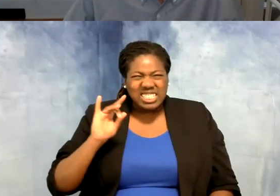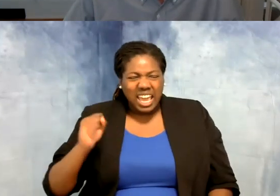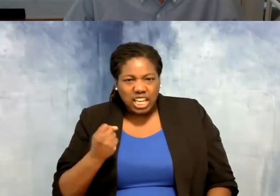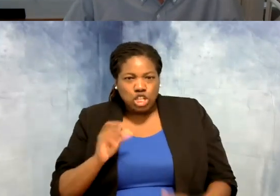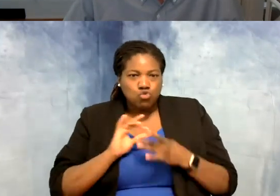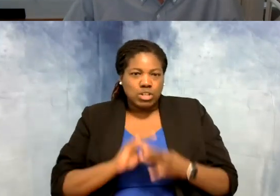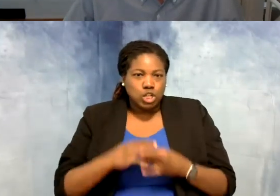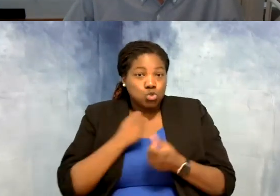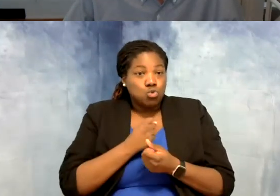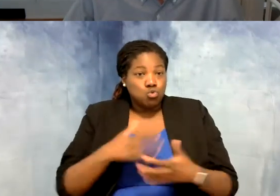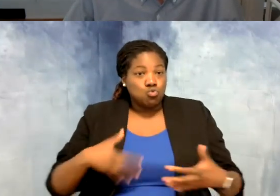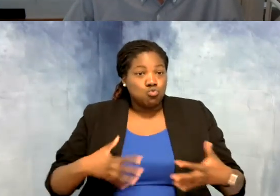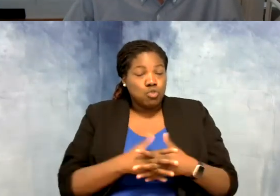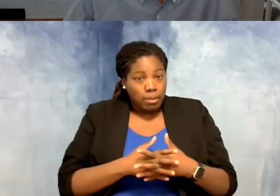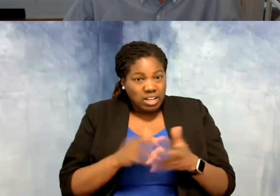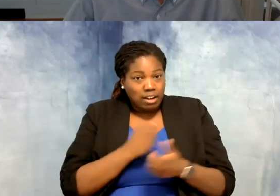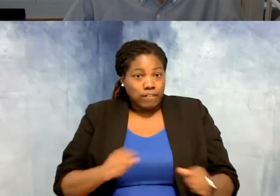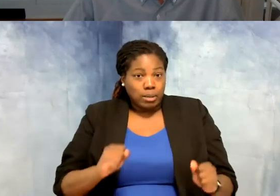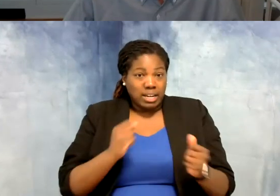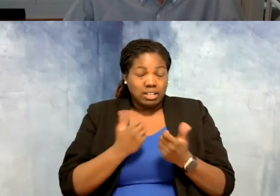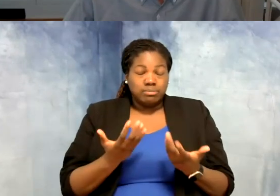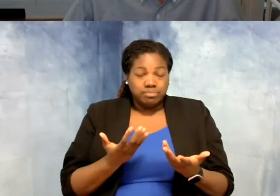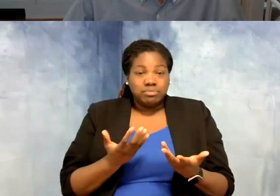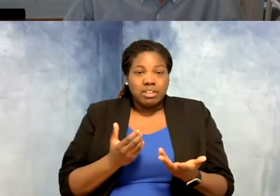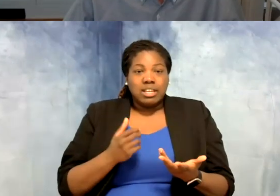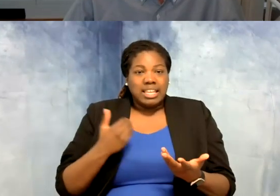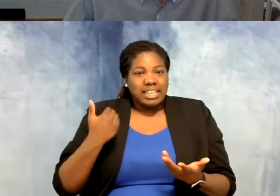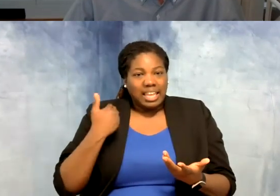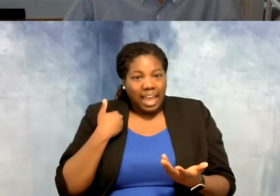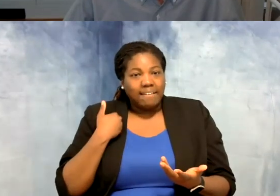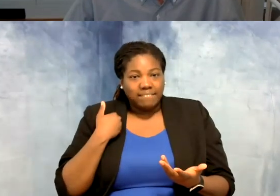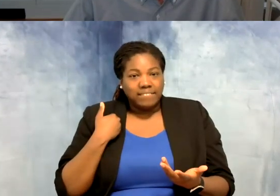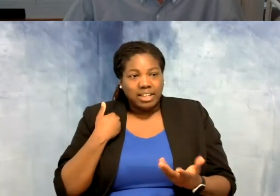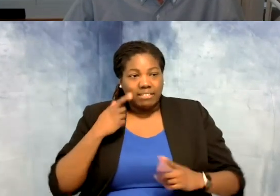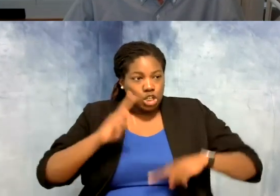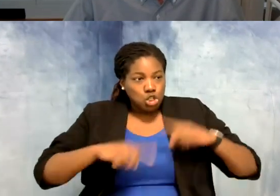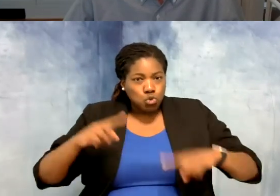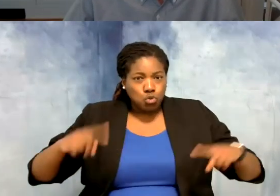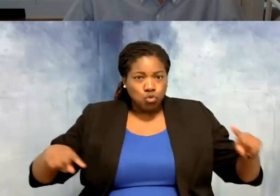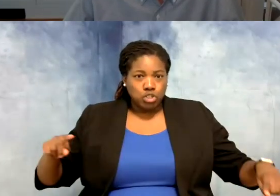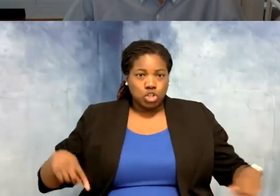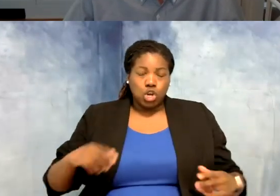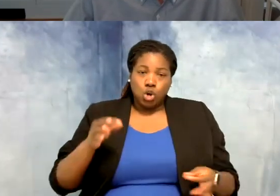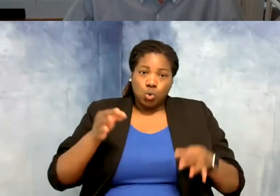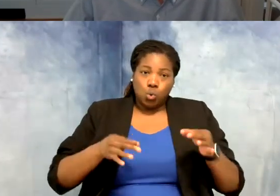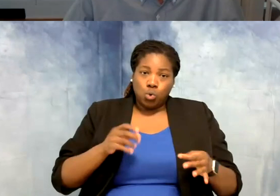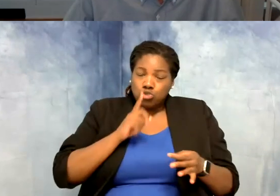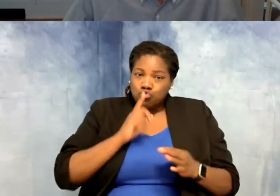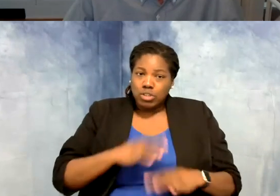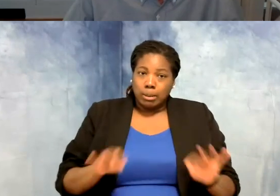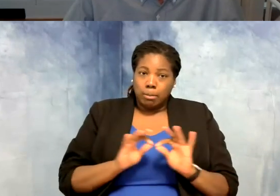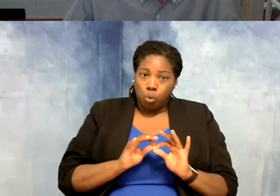reproductive freedom and liberty. It's not unusual that there's ideological diversity on a court. That is important so